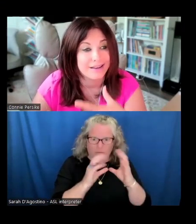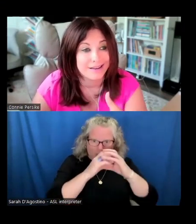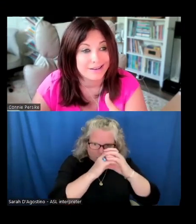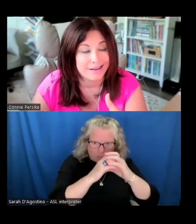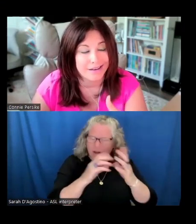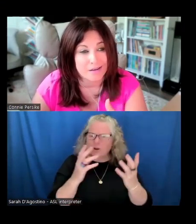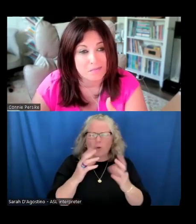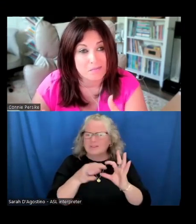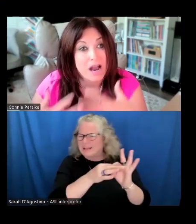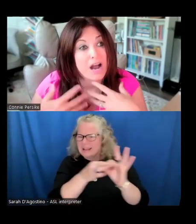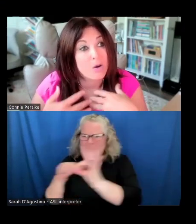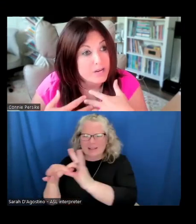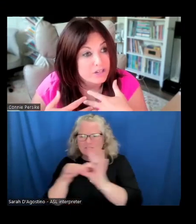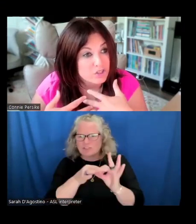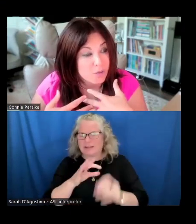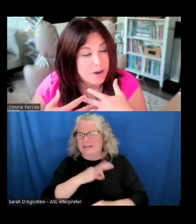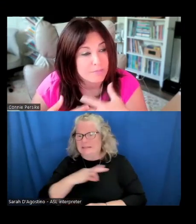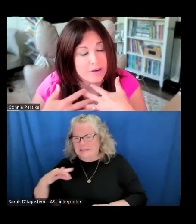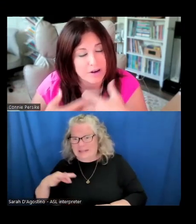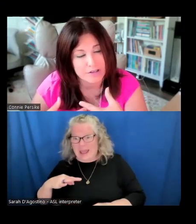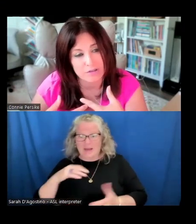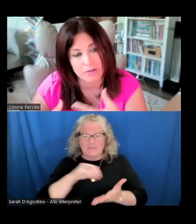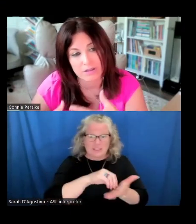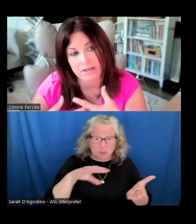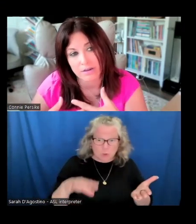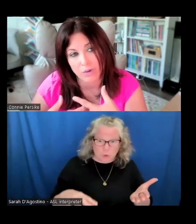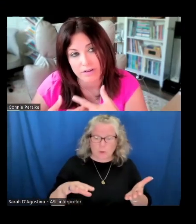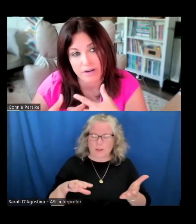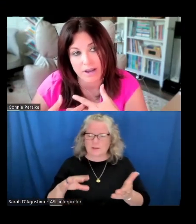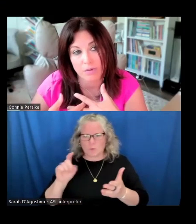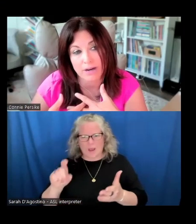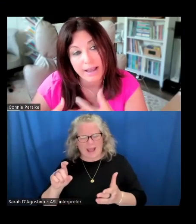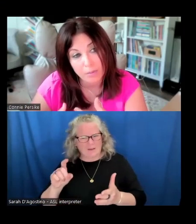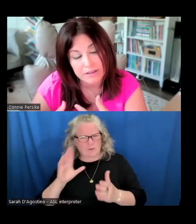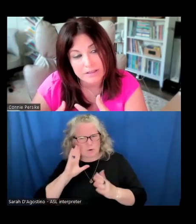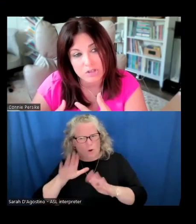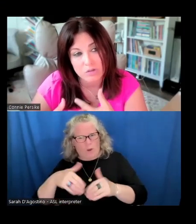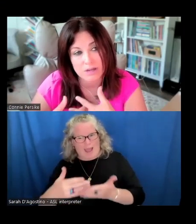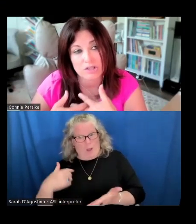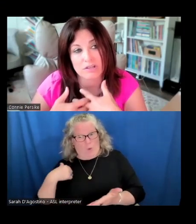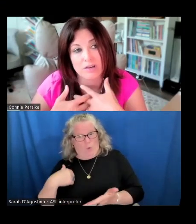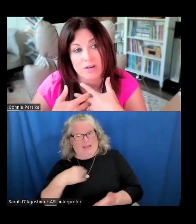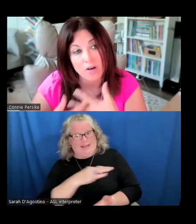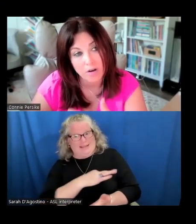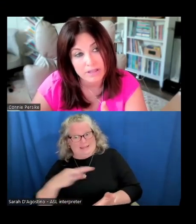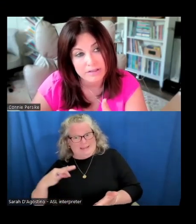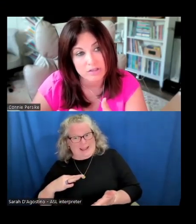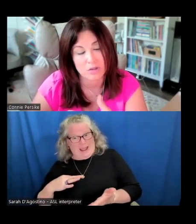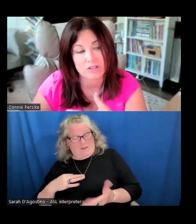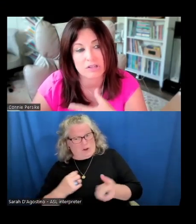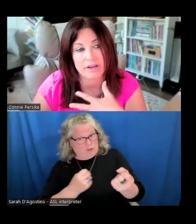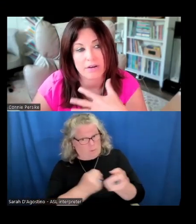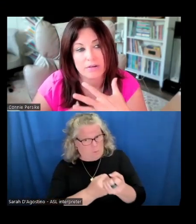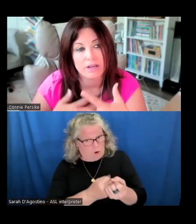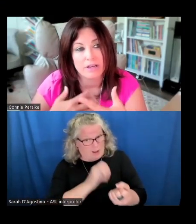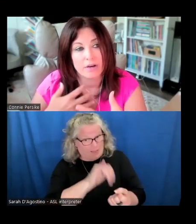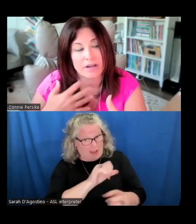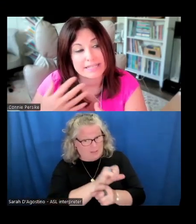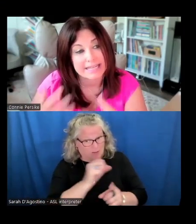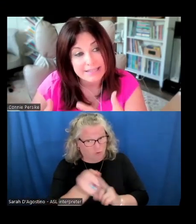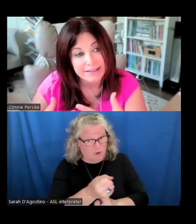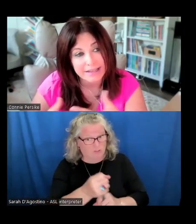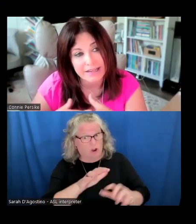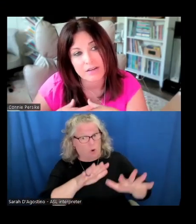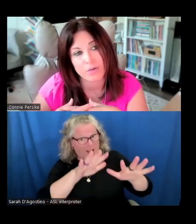at how we show up for our students and whether or not we're helping the situation and calming the situation down